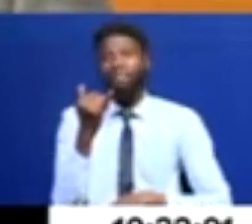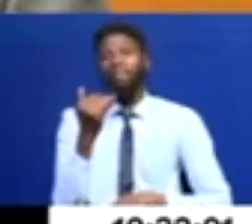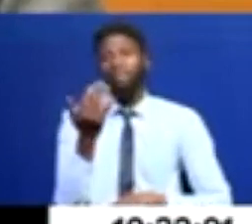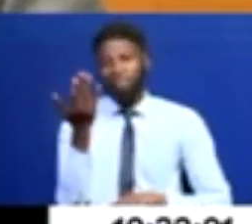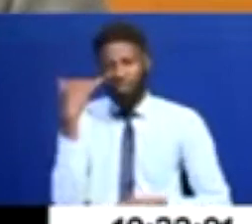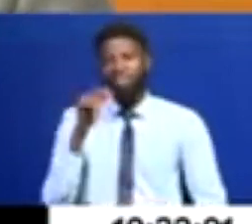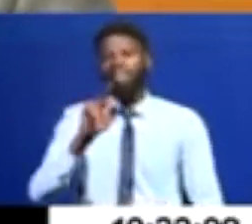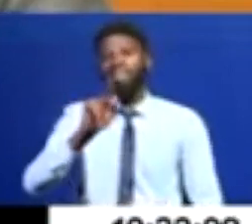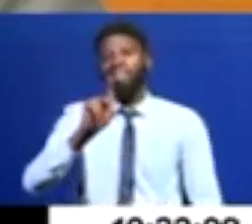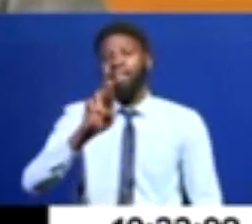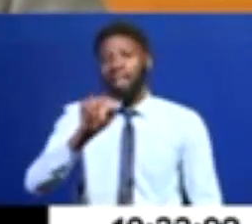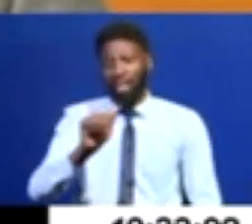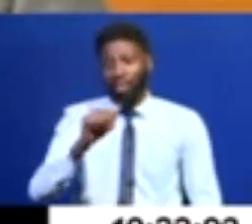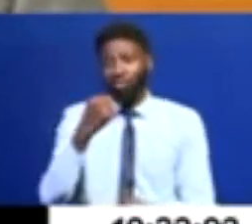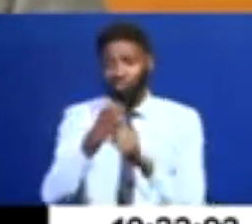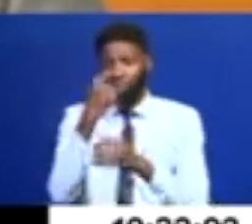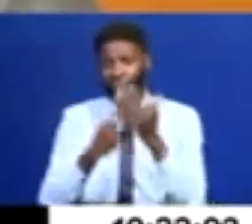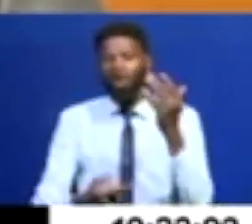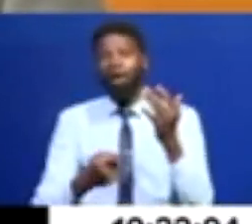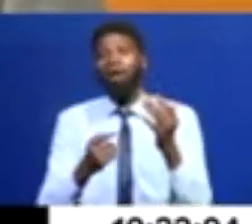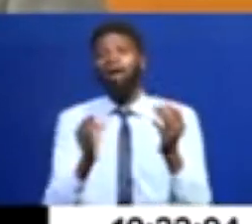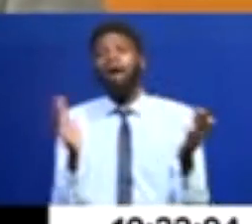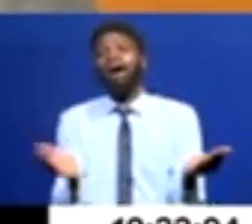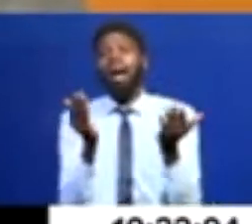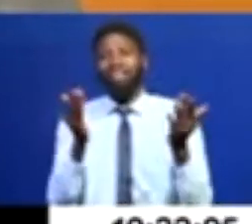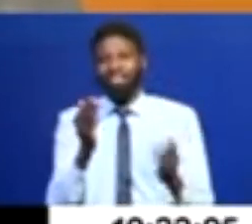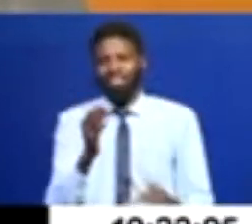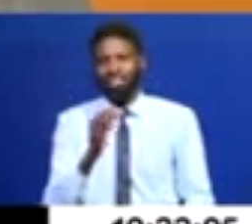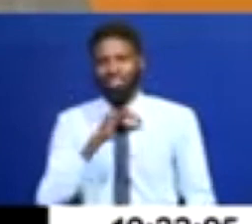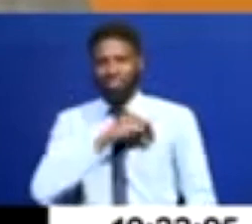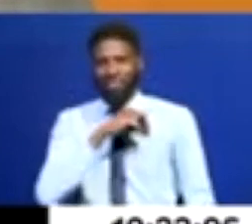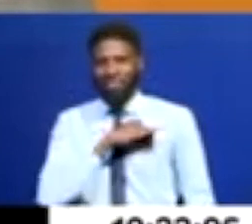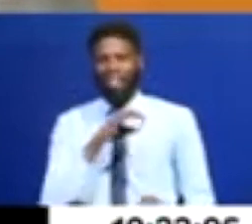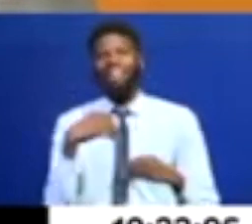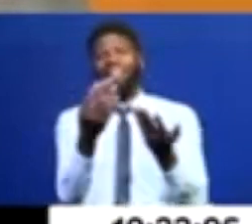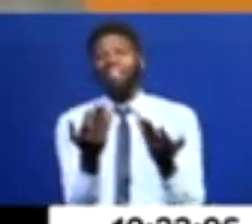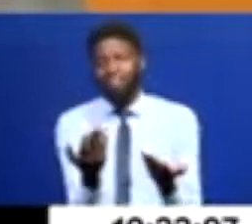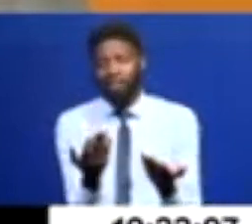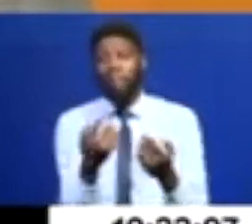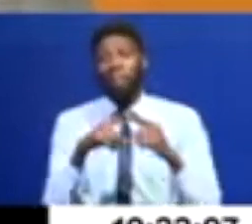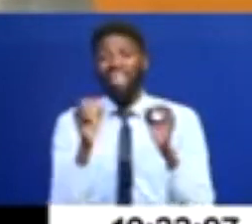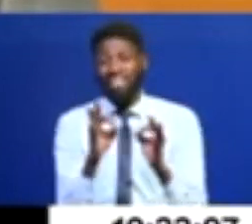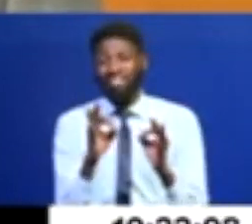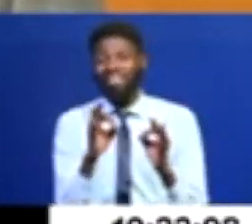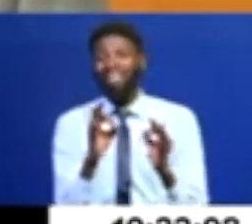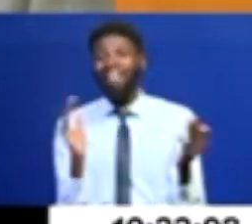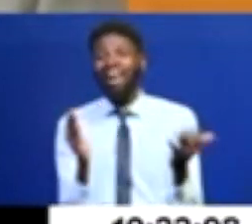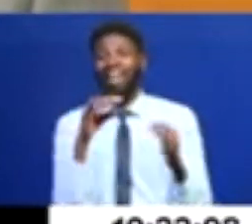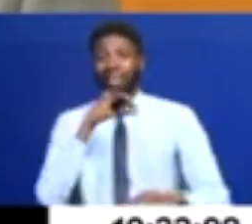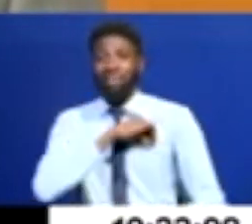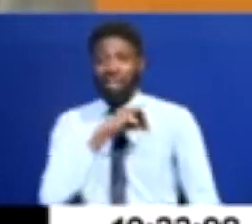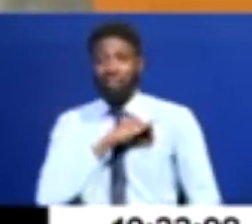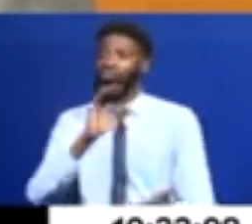the revenue authority was doing, it would give an incentive of double of the value of your investment. But now if you remove that and you go ahead